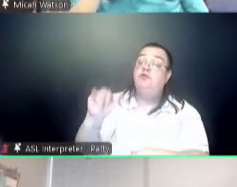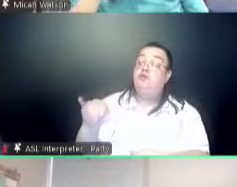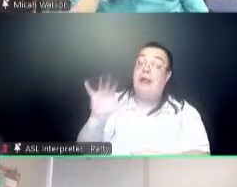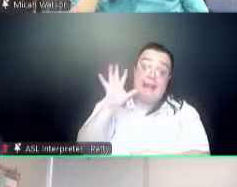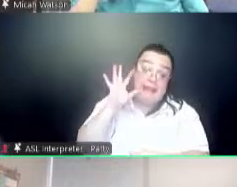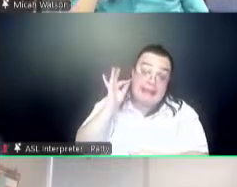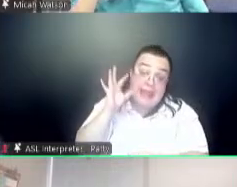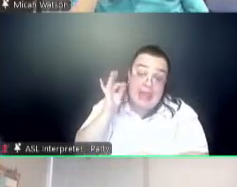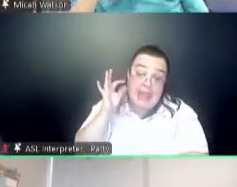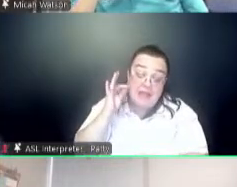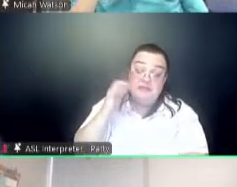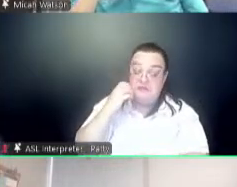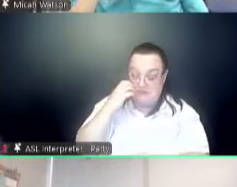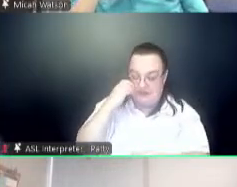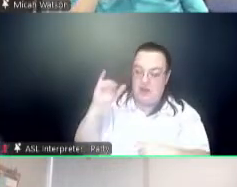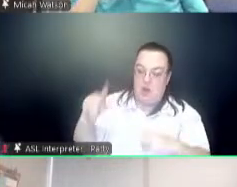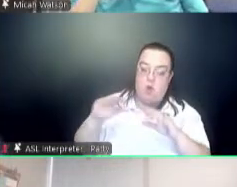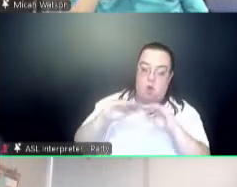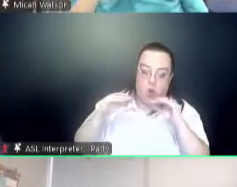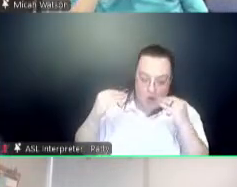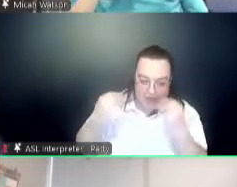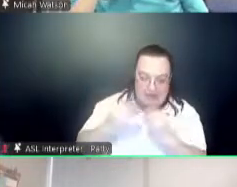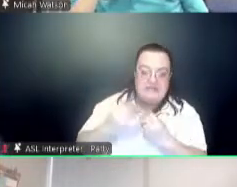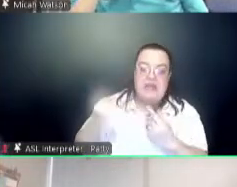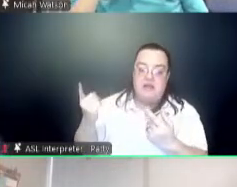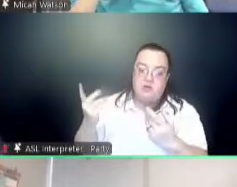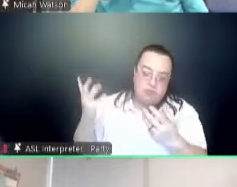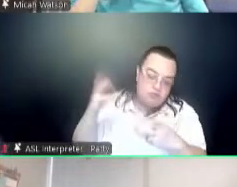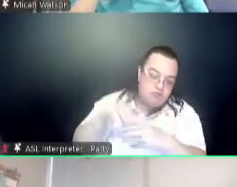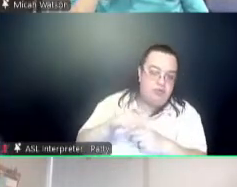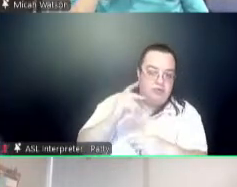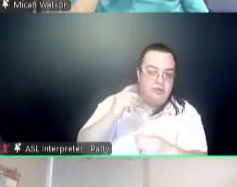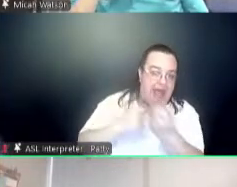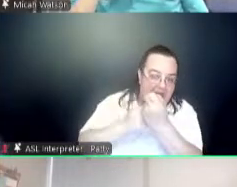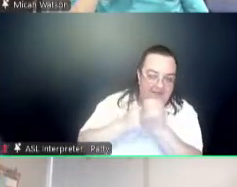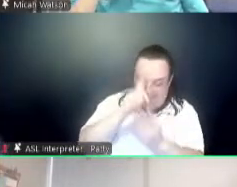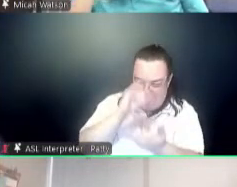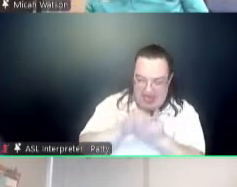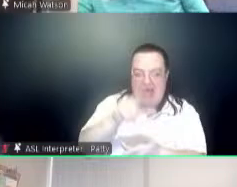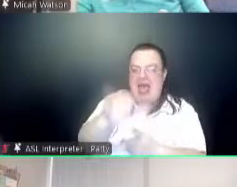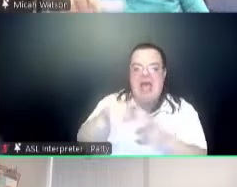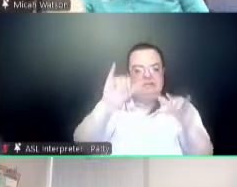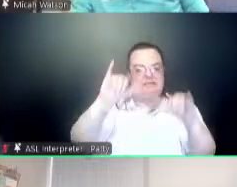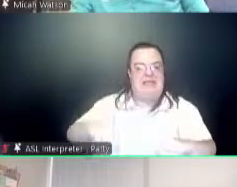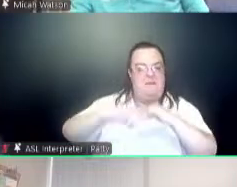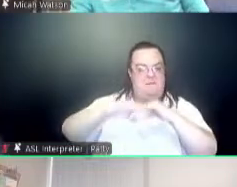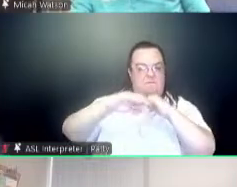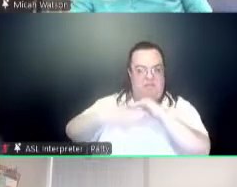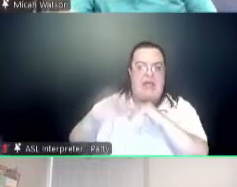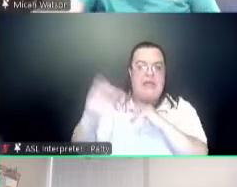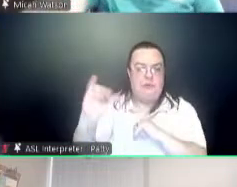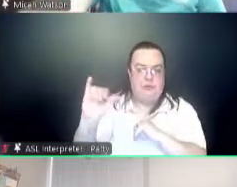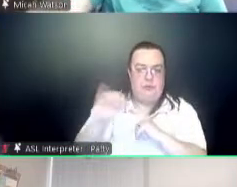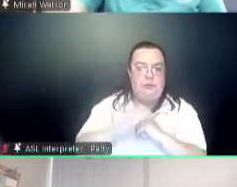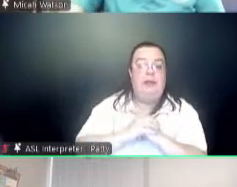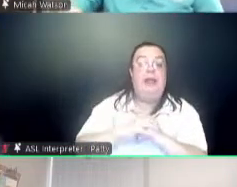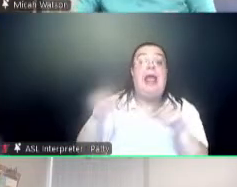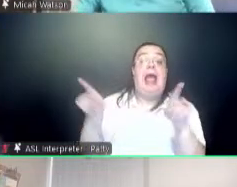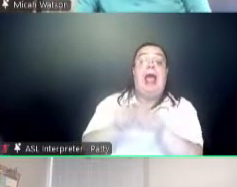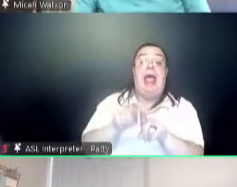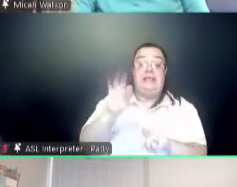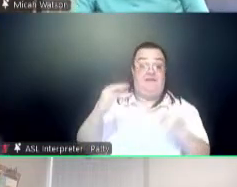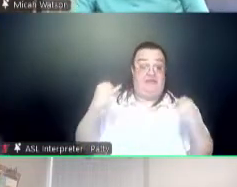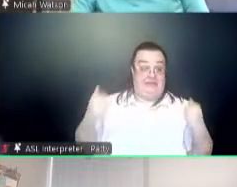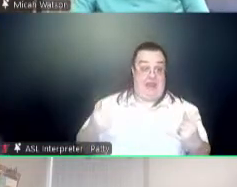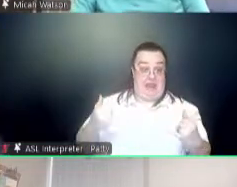an organization got on and advocated for. So I kept that flat as well. As of now, for this year,